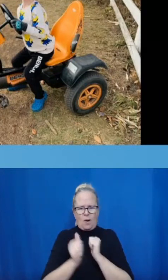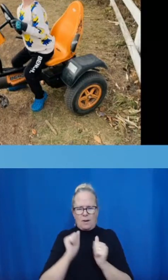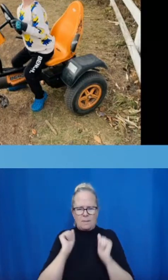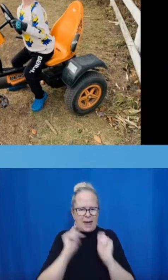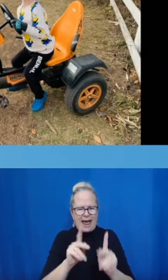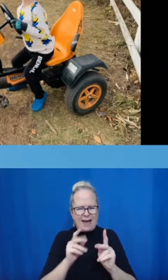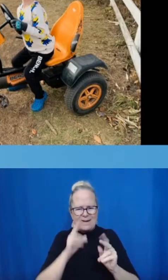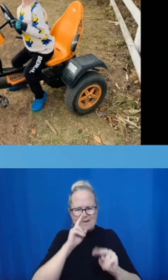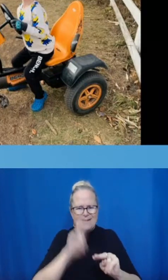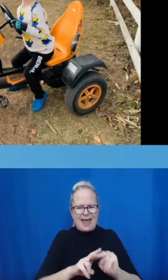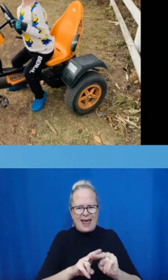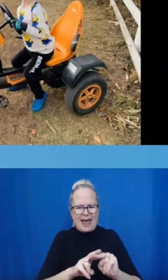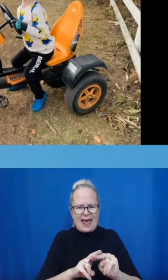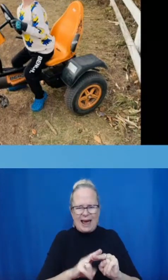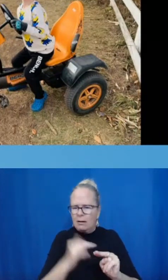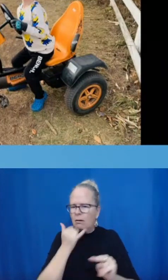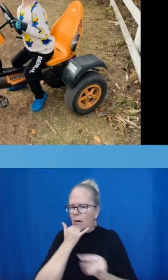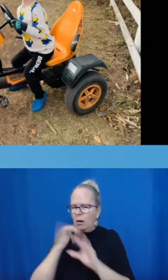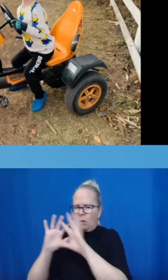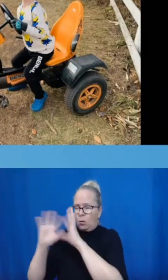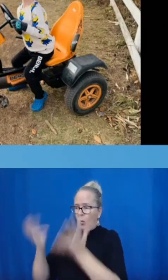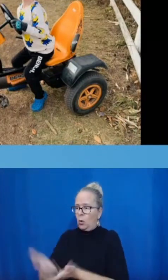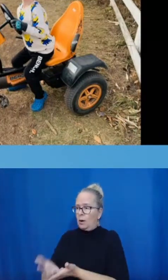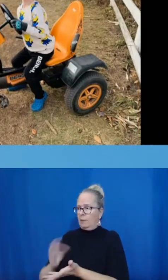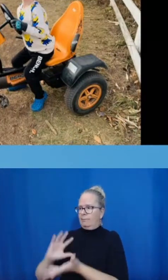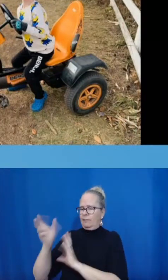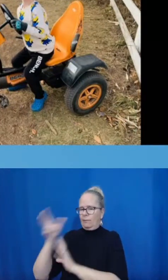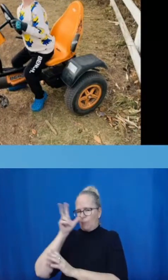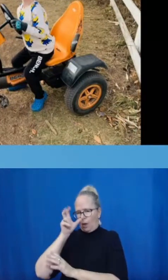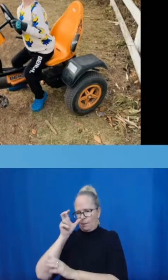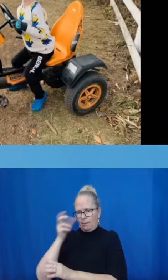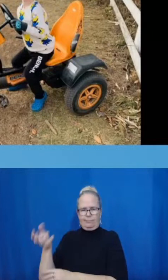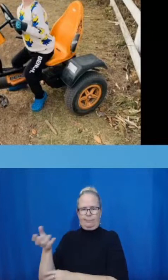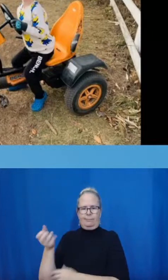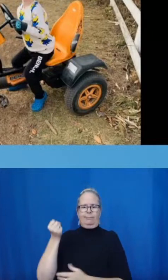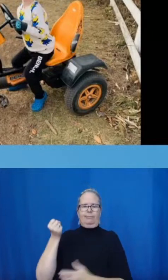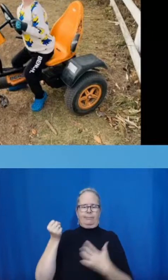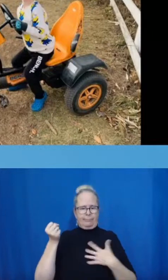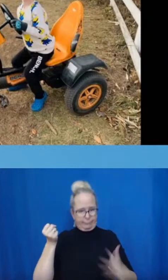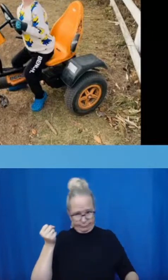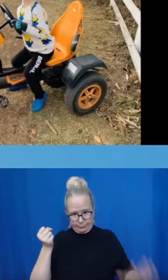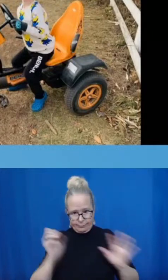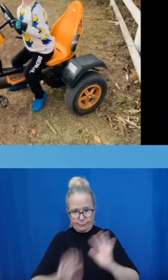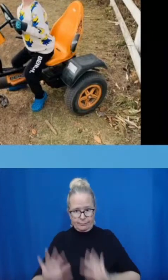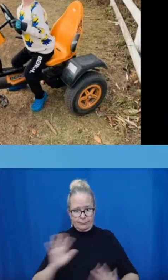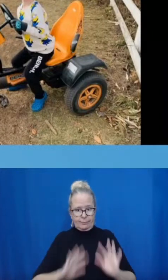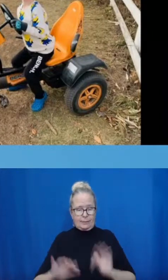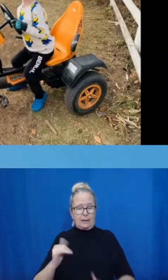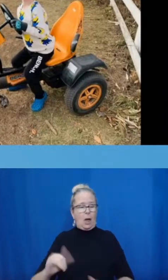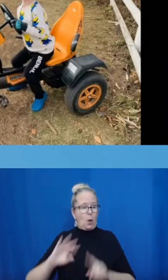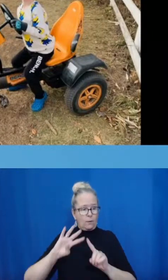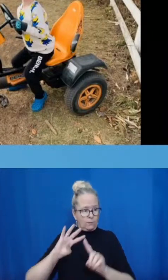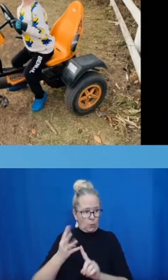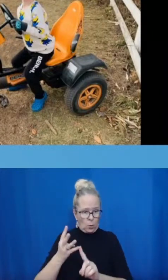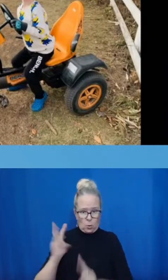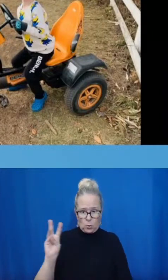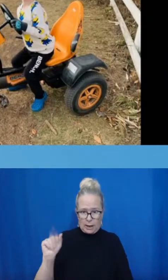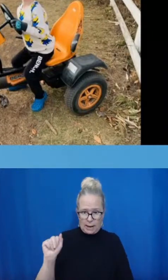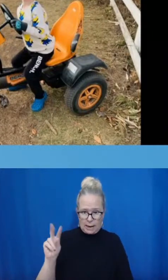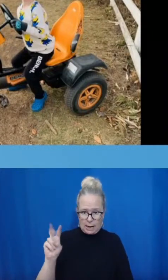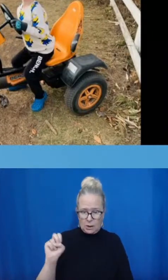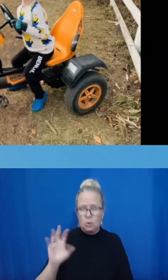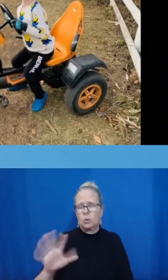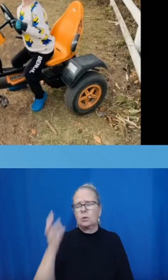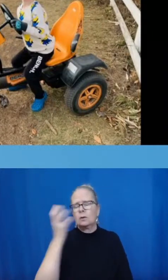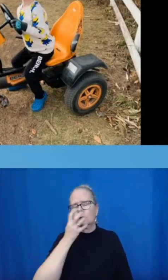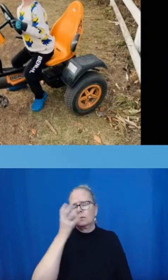vulnerable family. I think people kind of forgot or just were tired of living with COVID, so they just wanted to move on, and